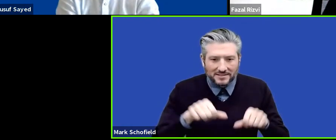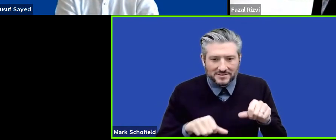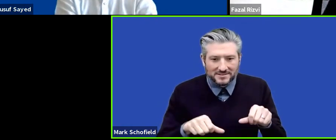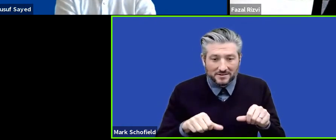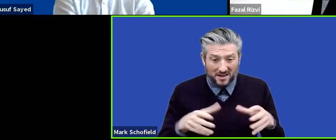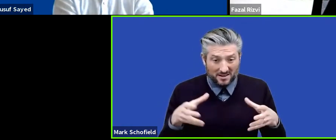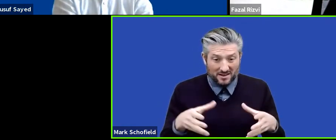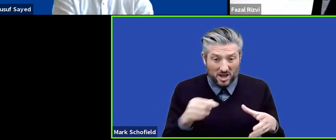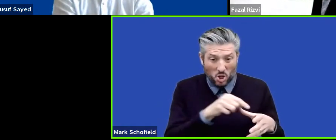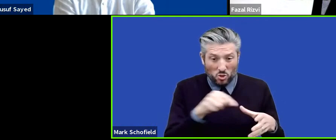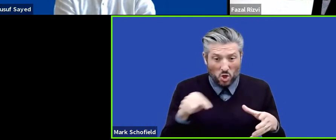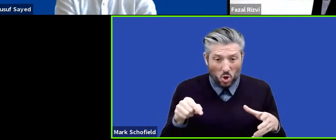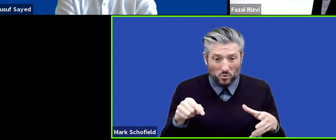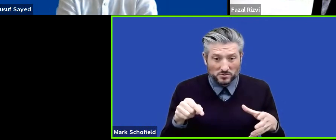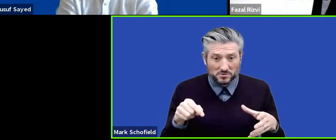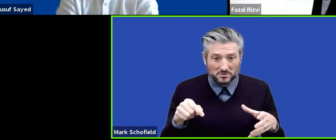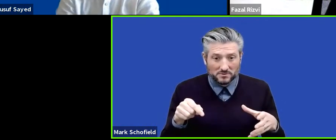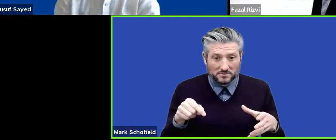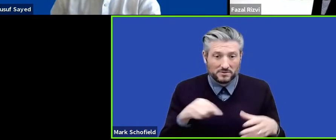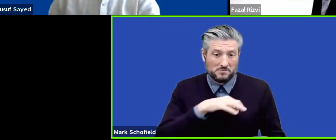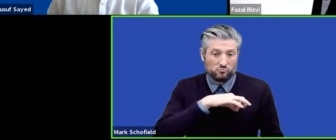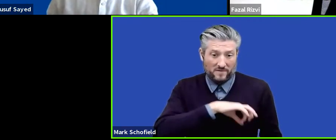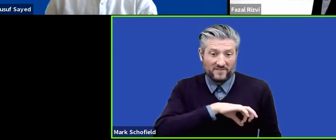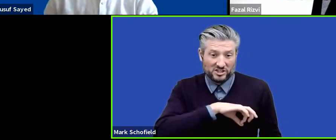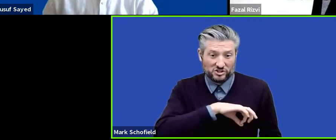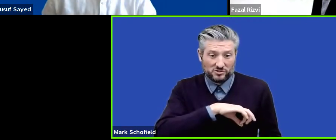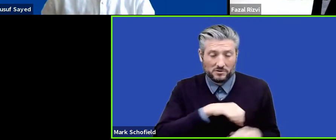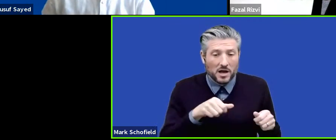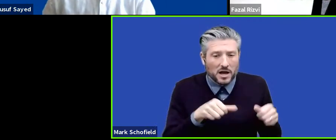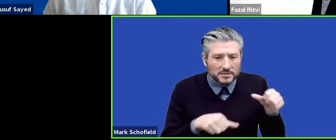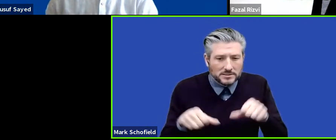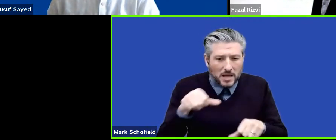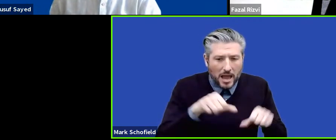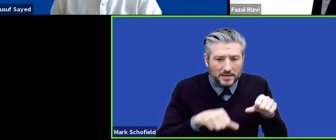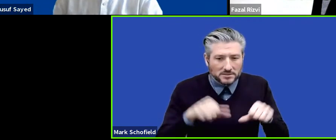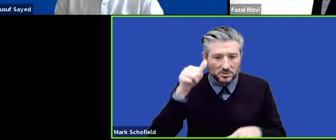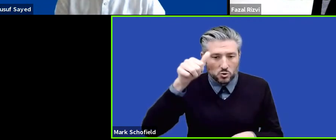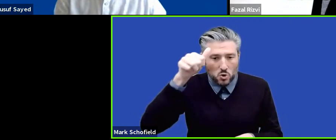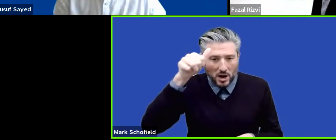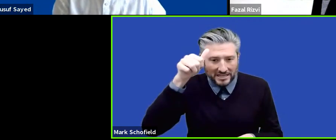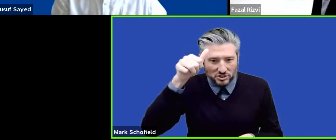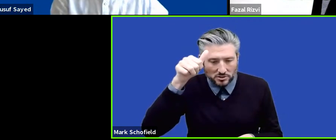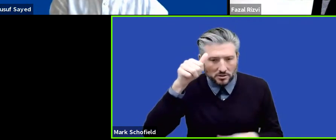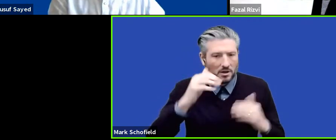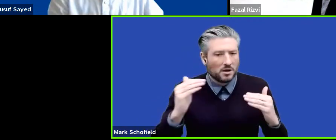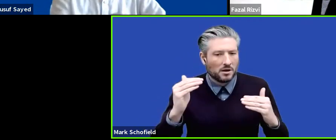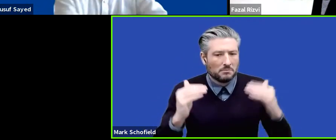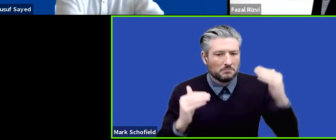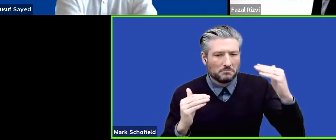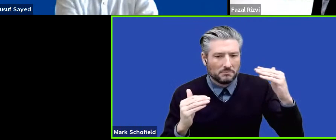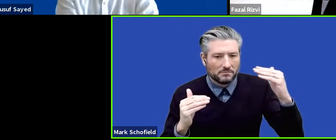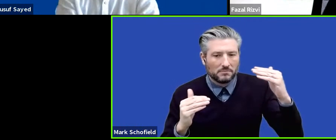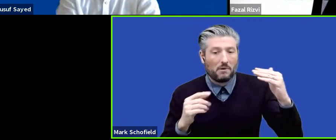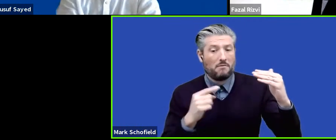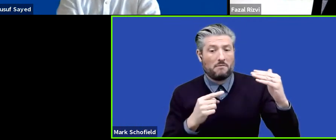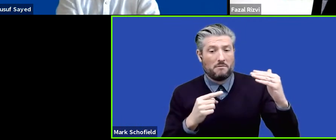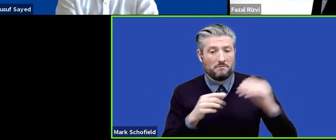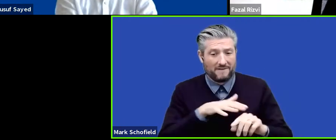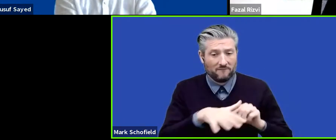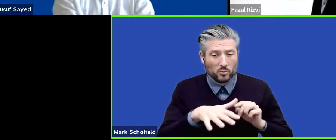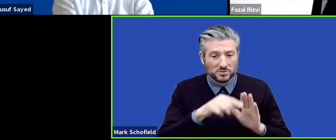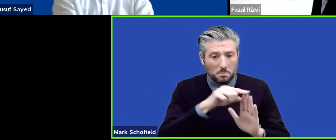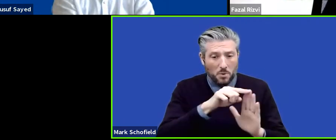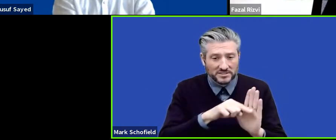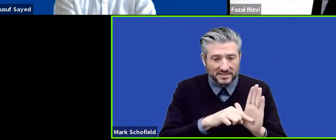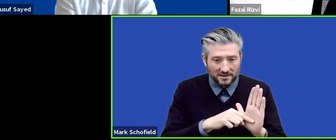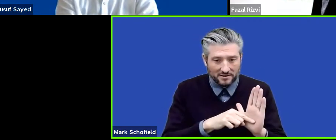particular kind of scientific knowledge as evidence, and it's elevated that as the basis. And often that evidence has not